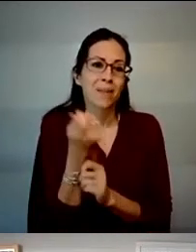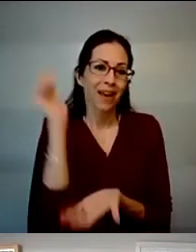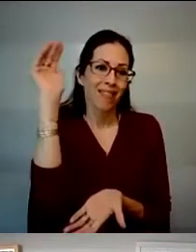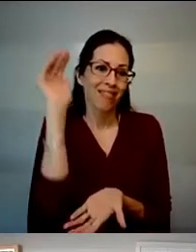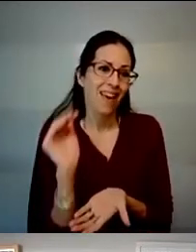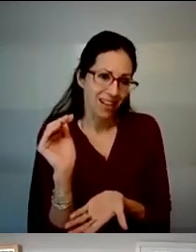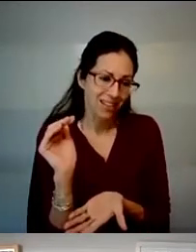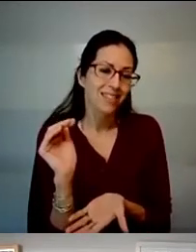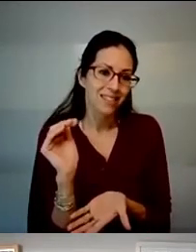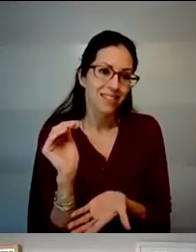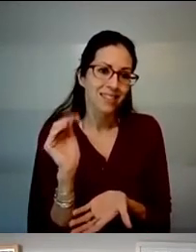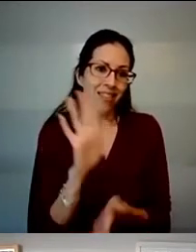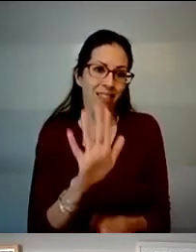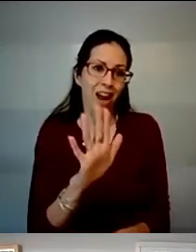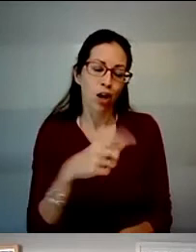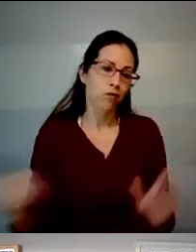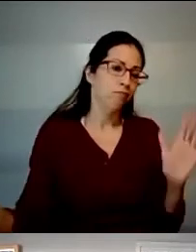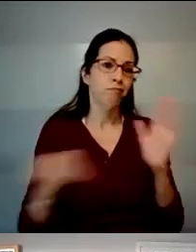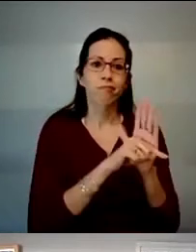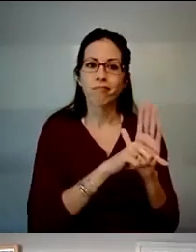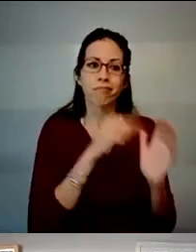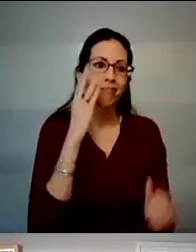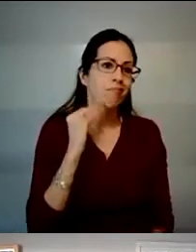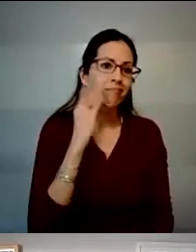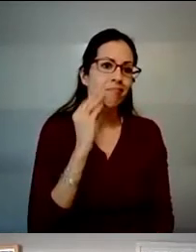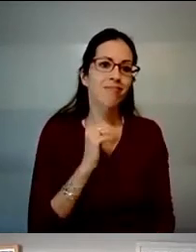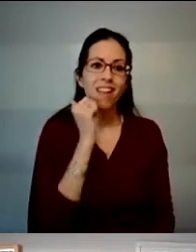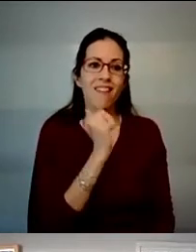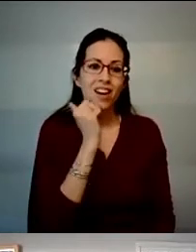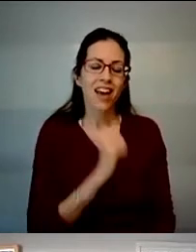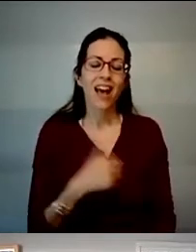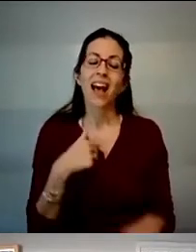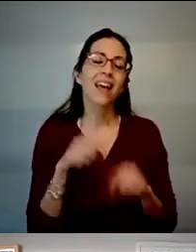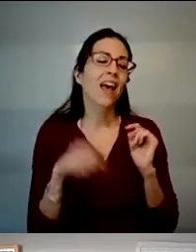had to go through on, you know, imagine how hard it had to actually be or still is.